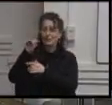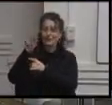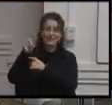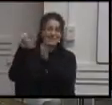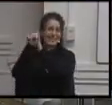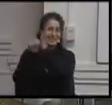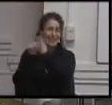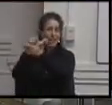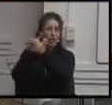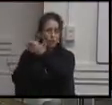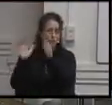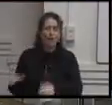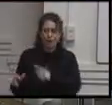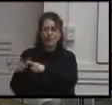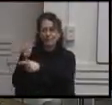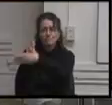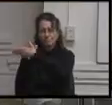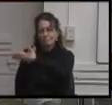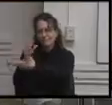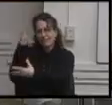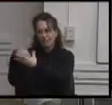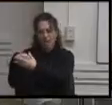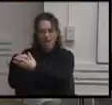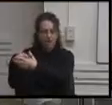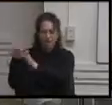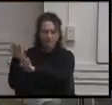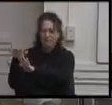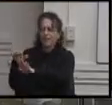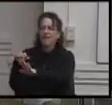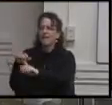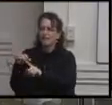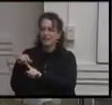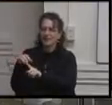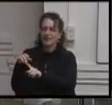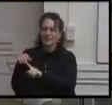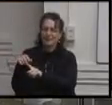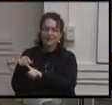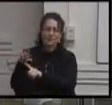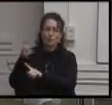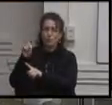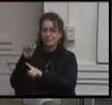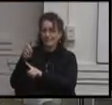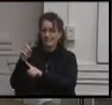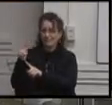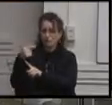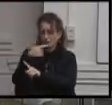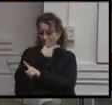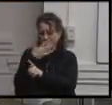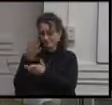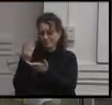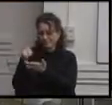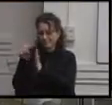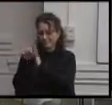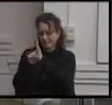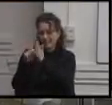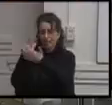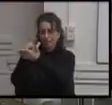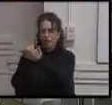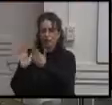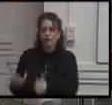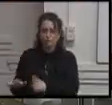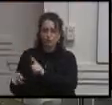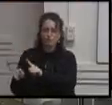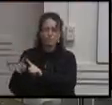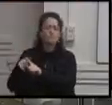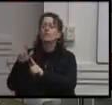court, when they come up. And so these are the folks that are going to be spending time in